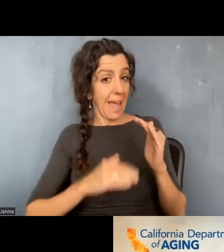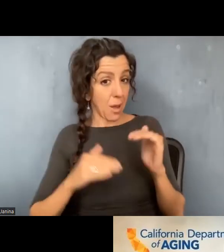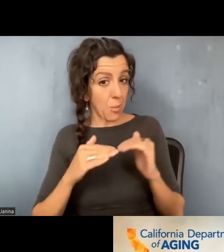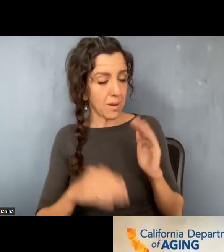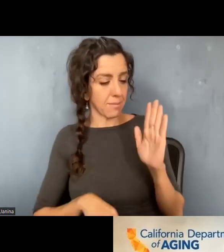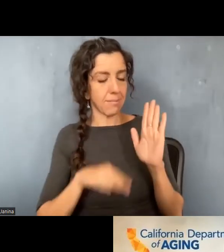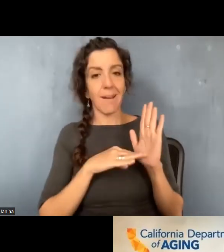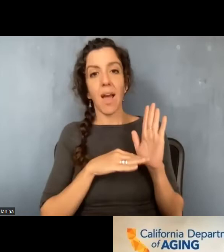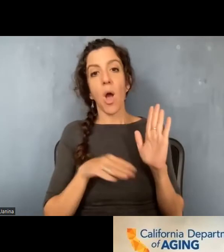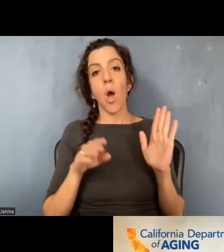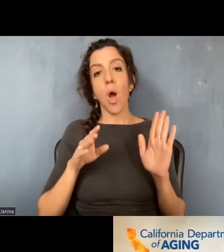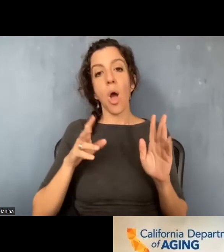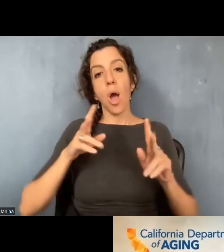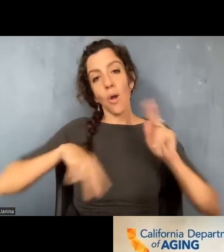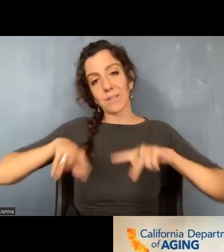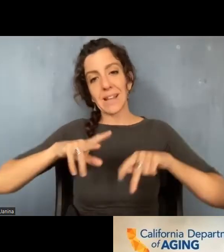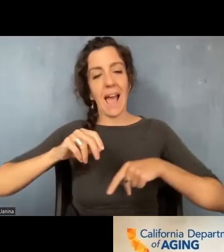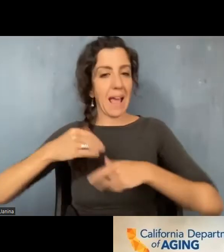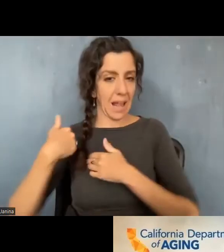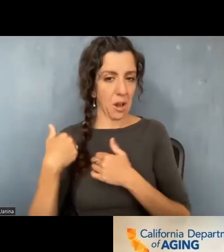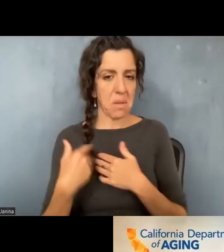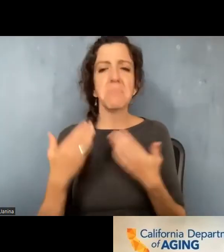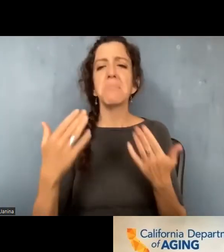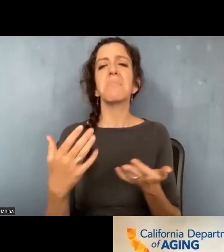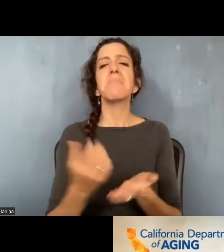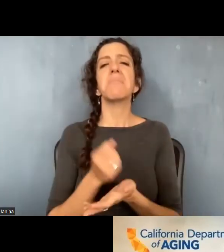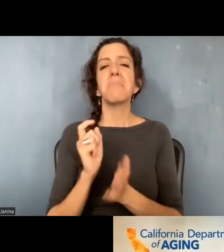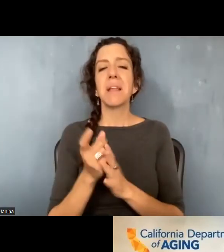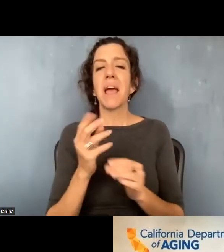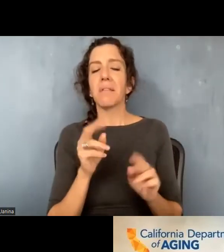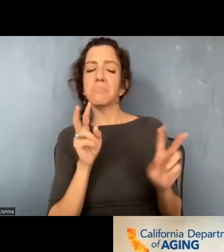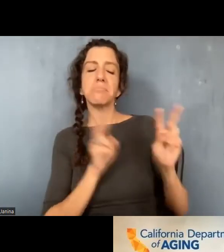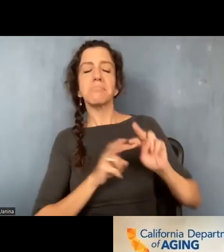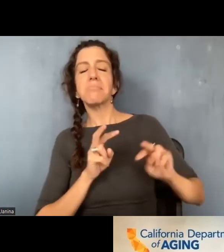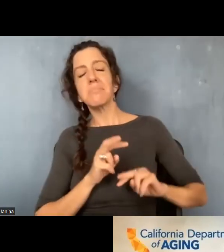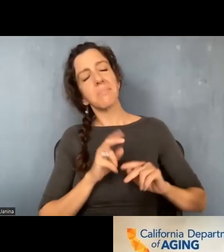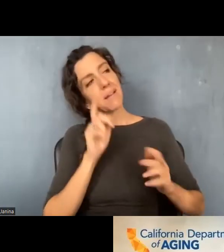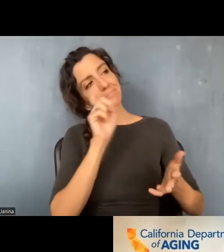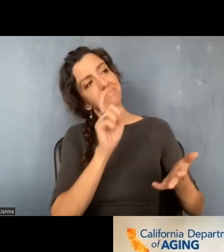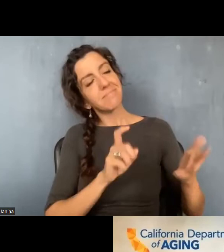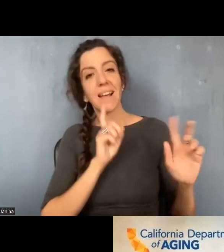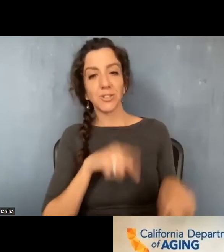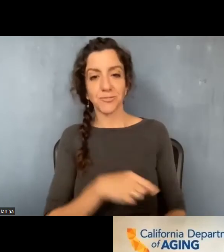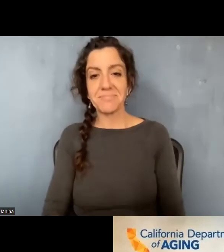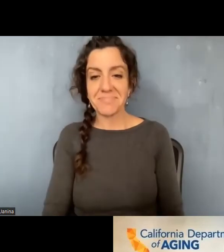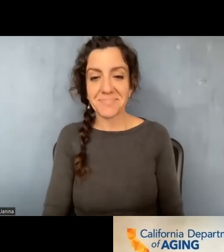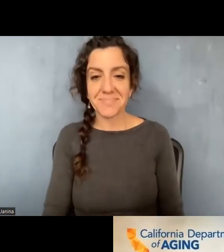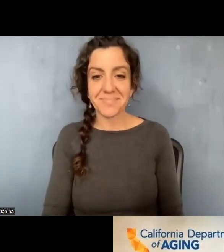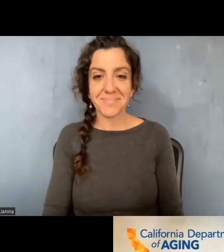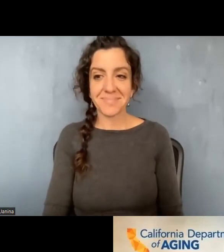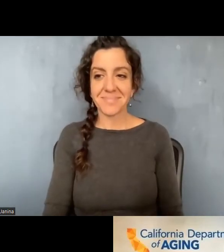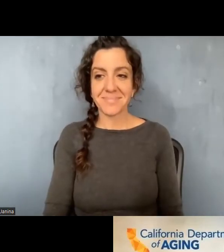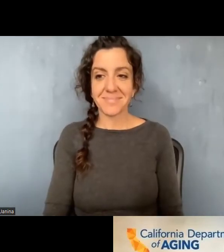also oversight and accountability. And if you want to just take a quick minute and just vote on your poll and your answer, so we can kind of